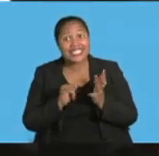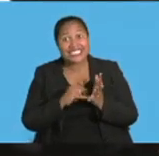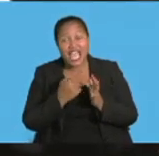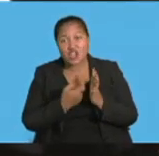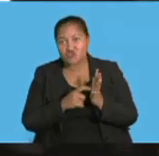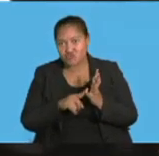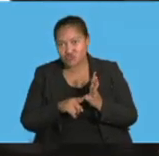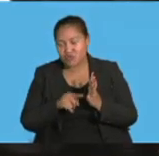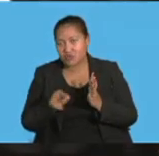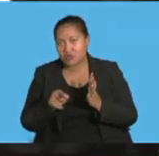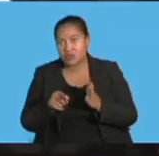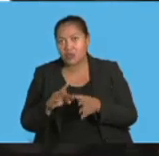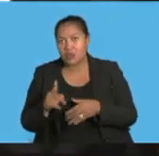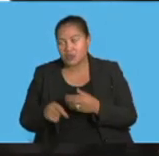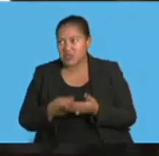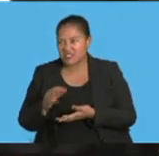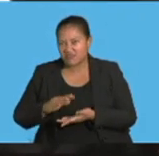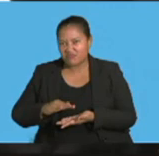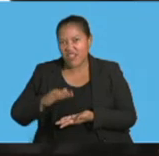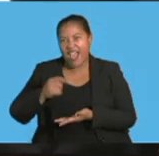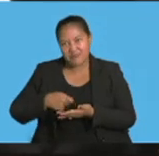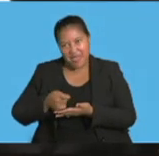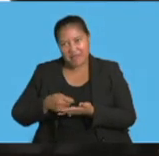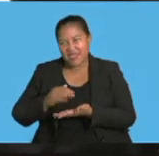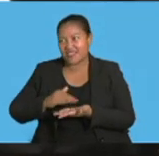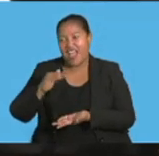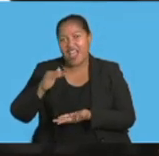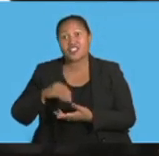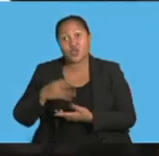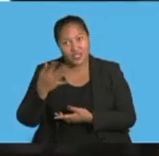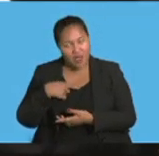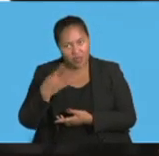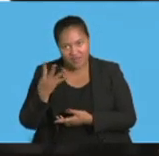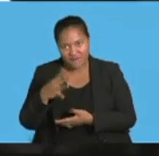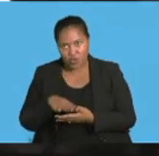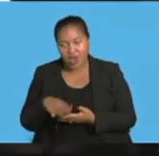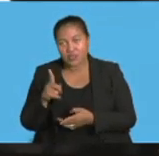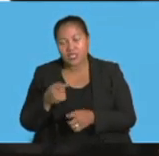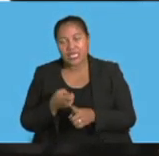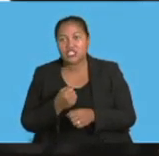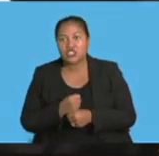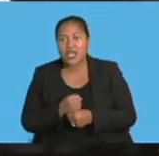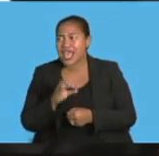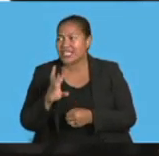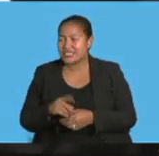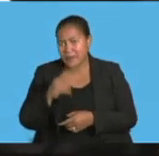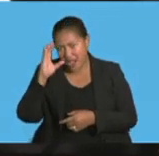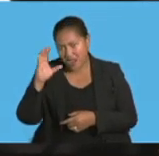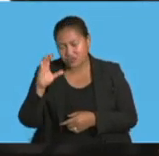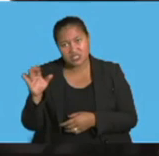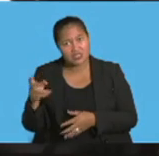will peg the rate slightly higher than that. Honourable Speaker, in some countries these rates